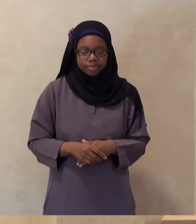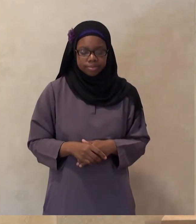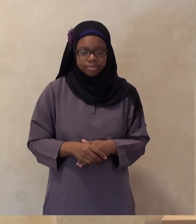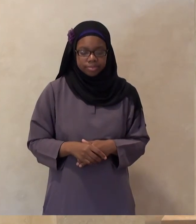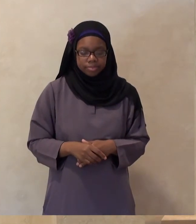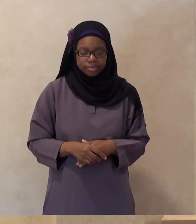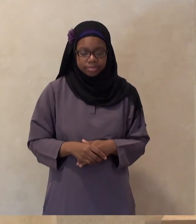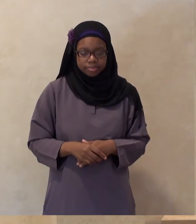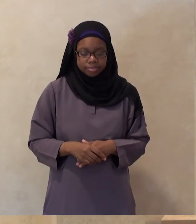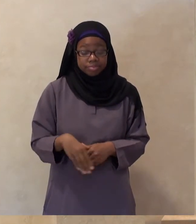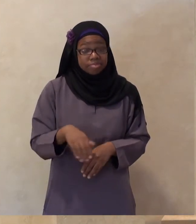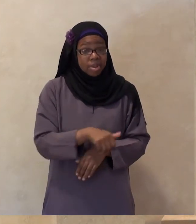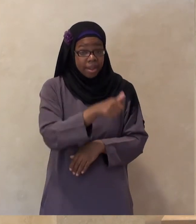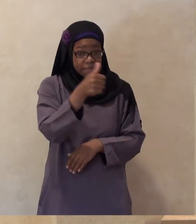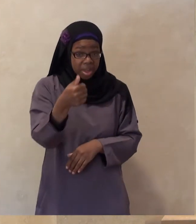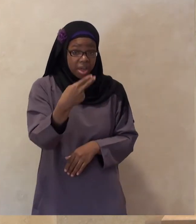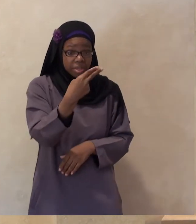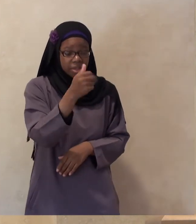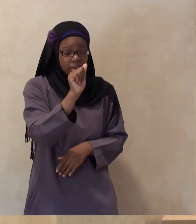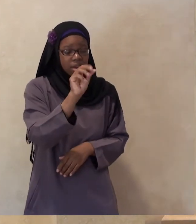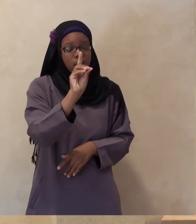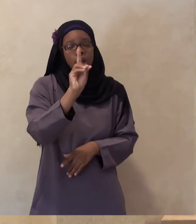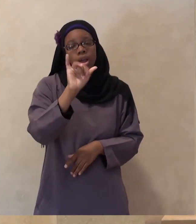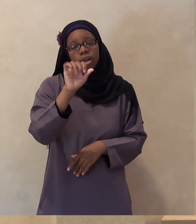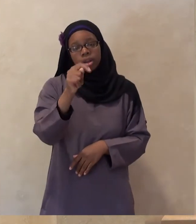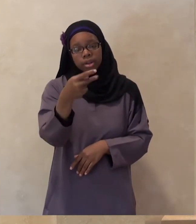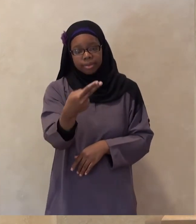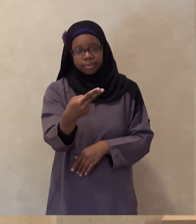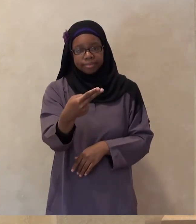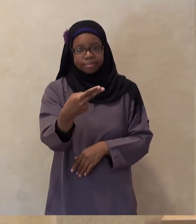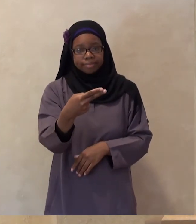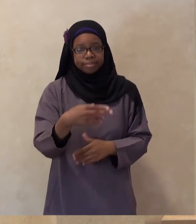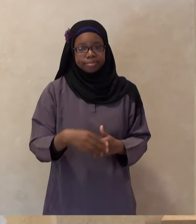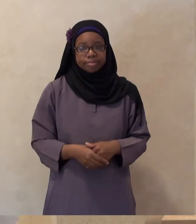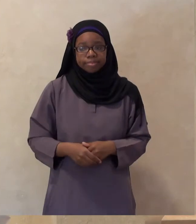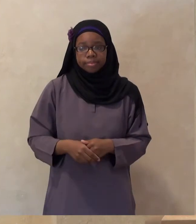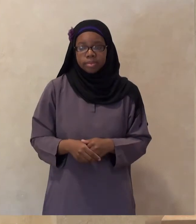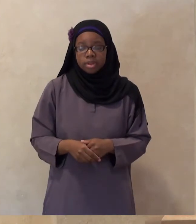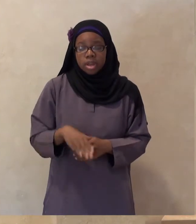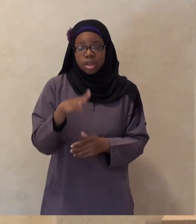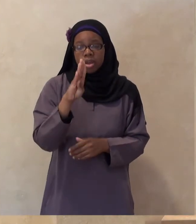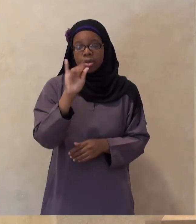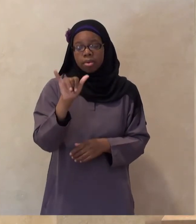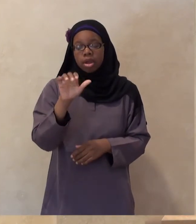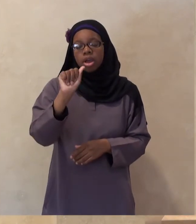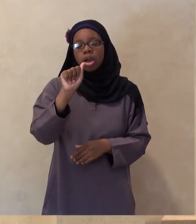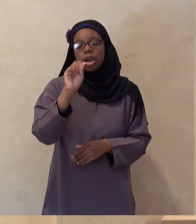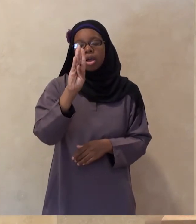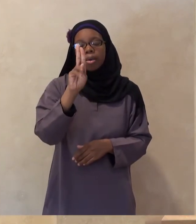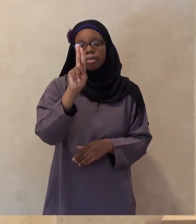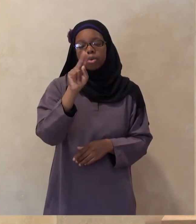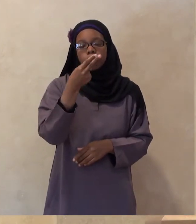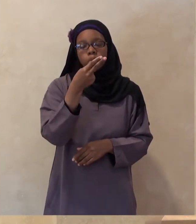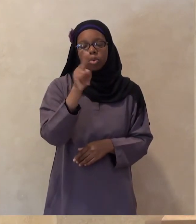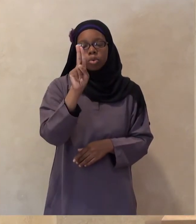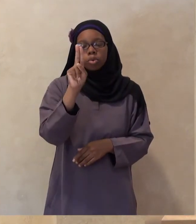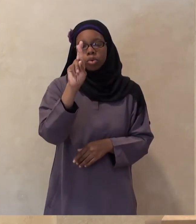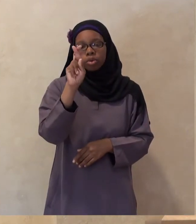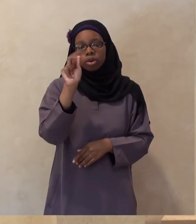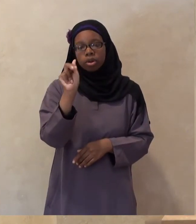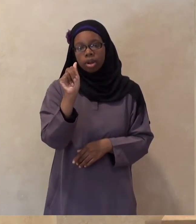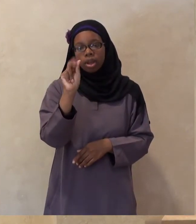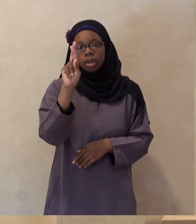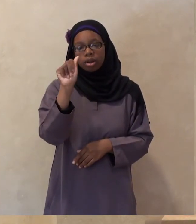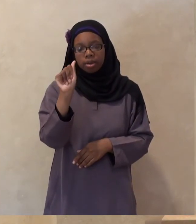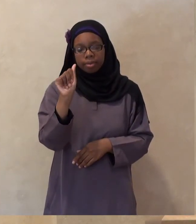There's also another hadith, and this hadith is narrated by Abu Huraira radiallahu ta'ala an, in which his